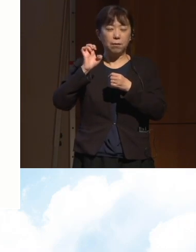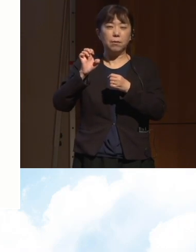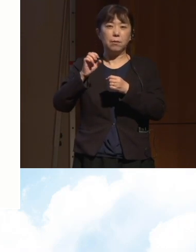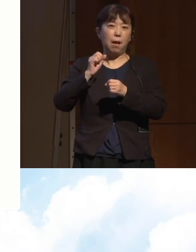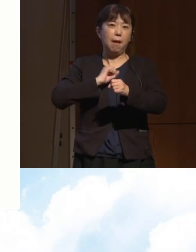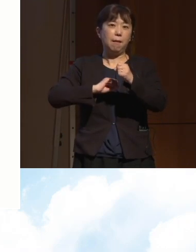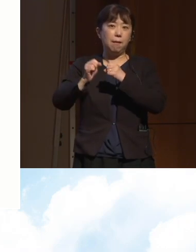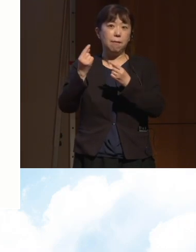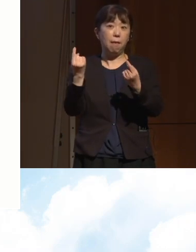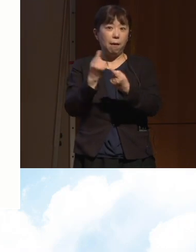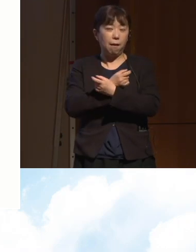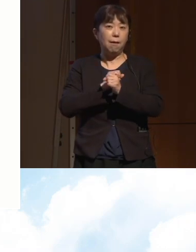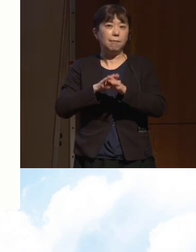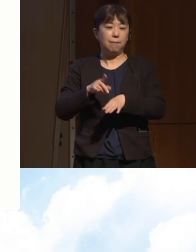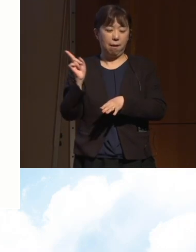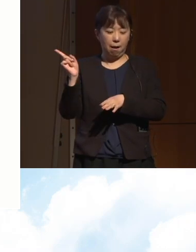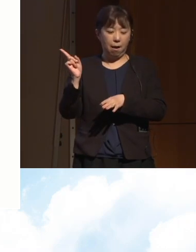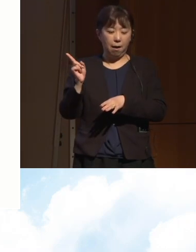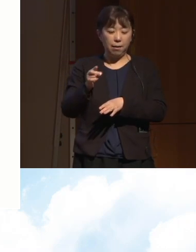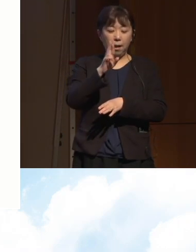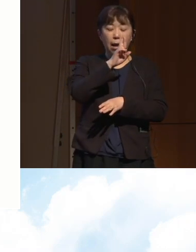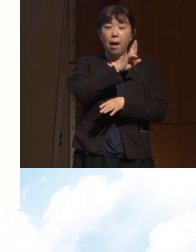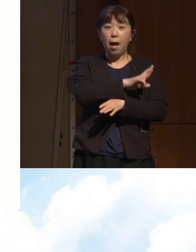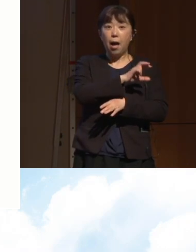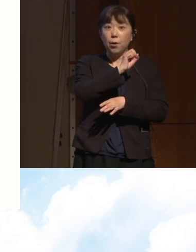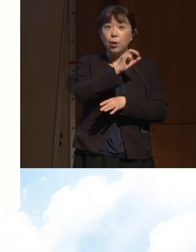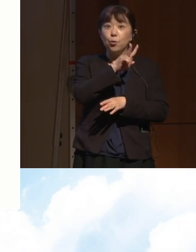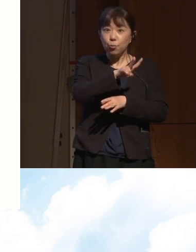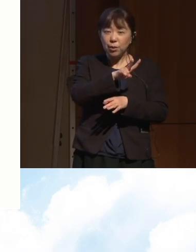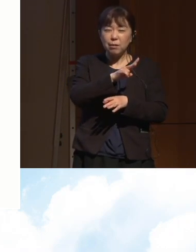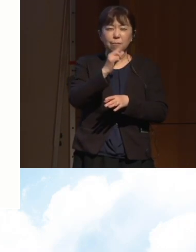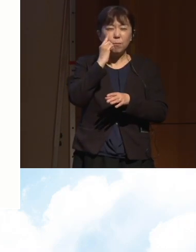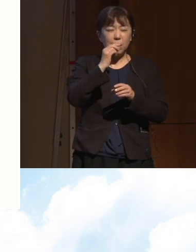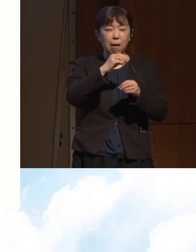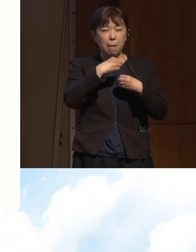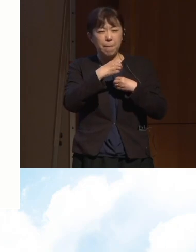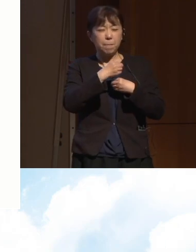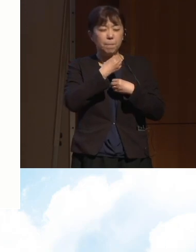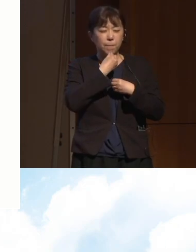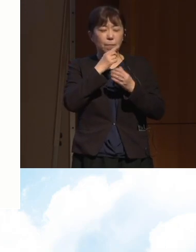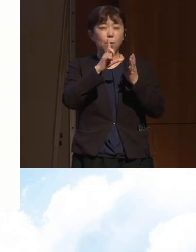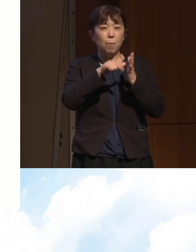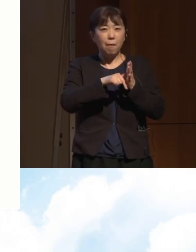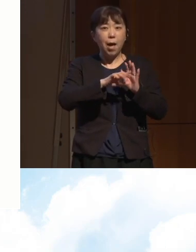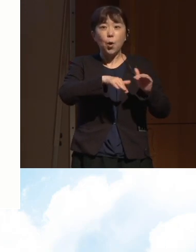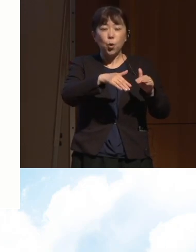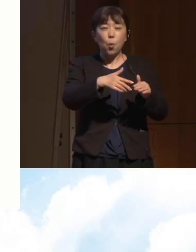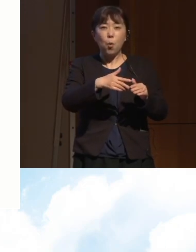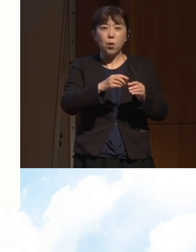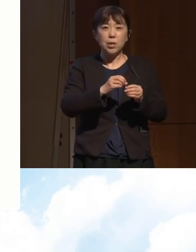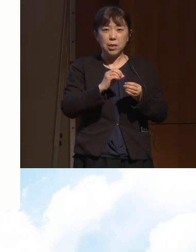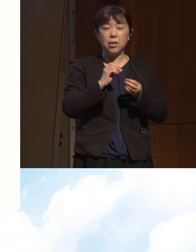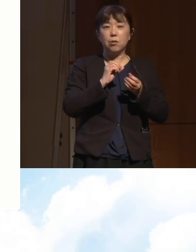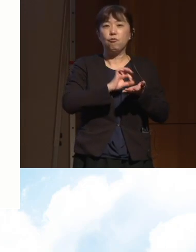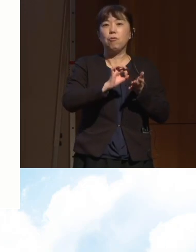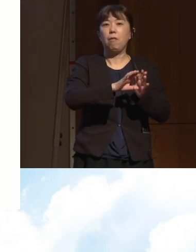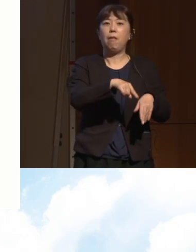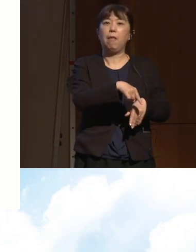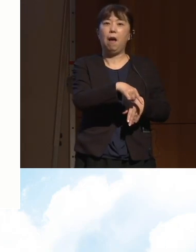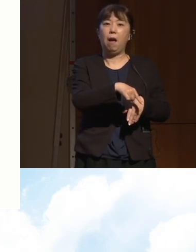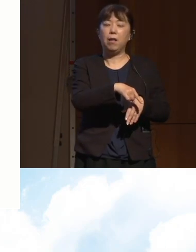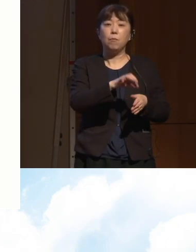to RSV, and it actually led to enhanced disease with some deaths. That's because the